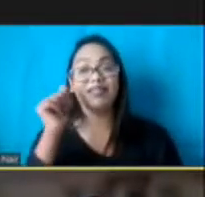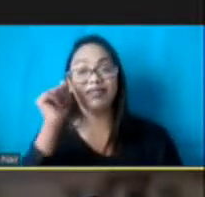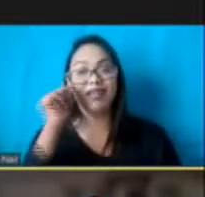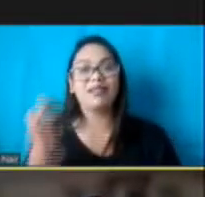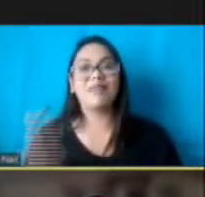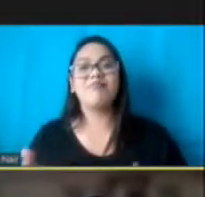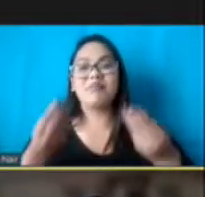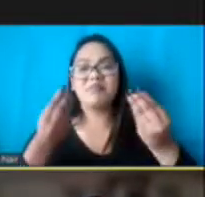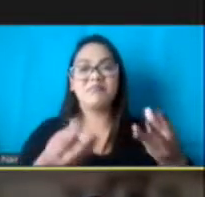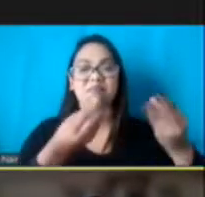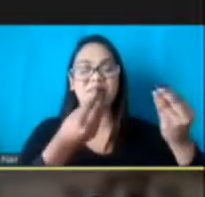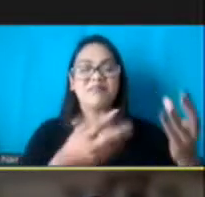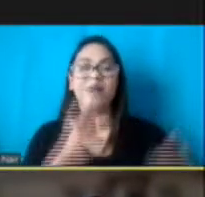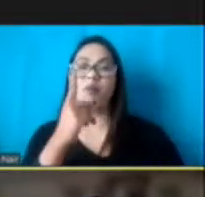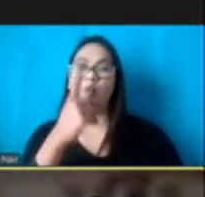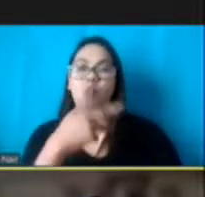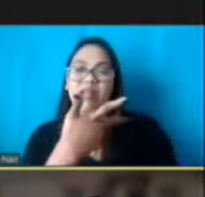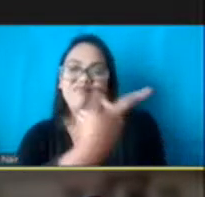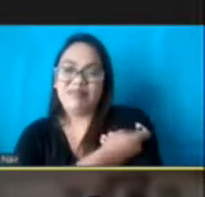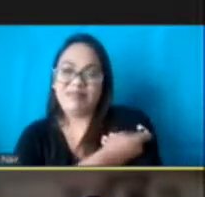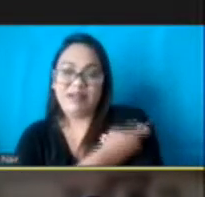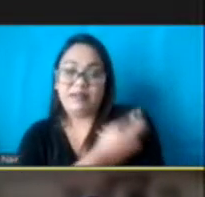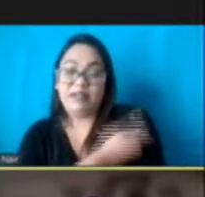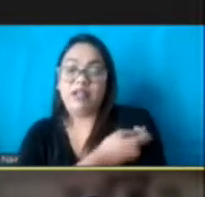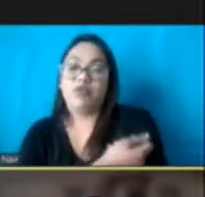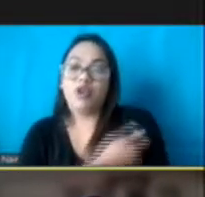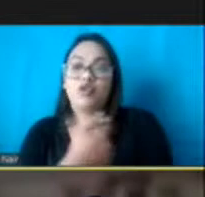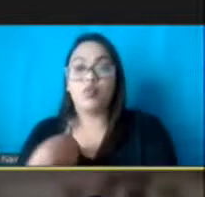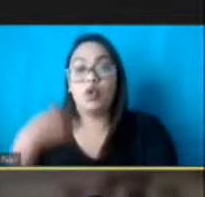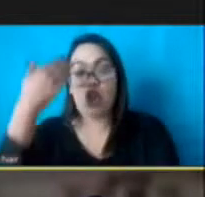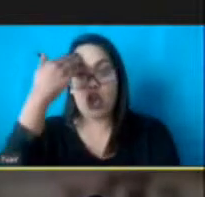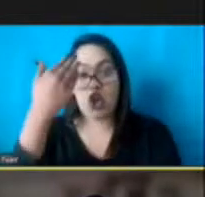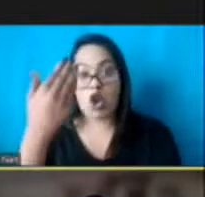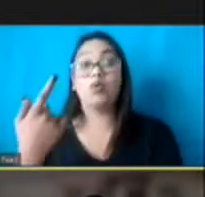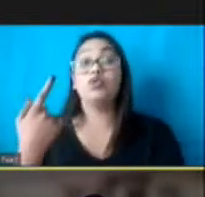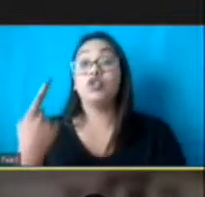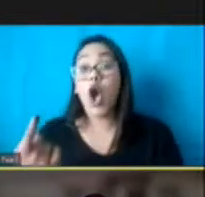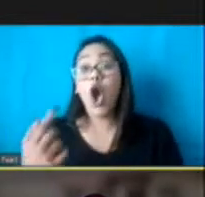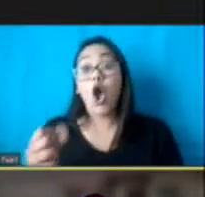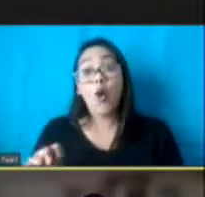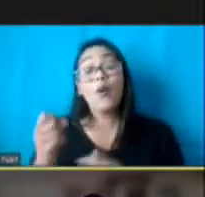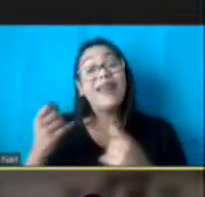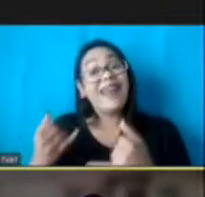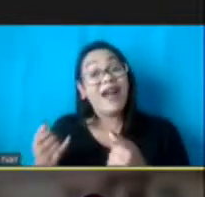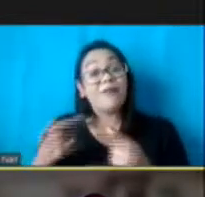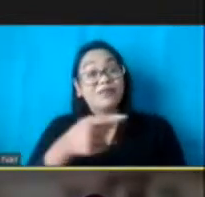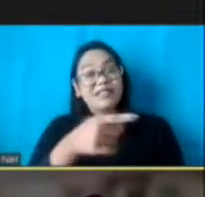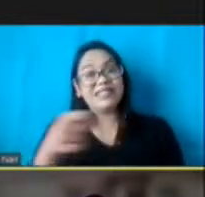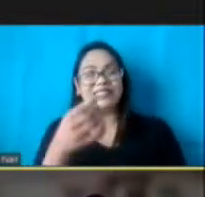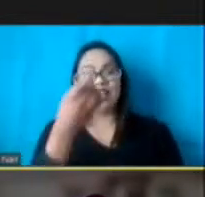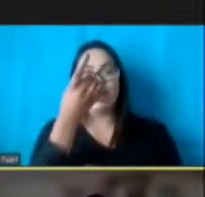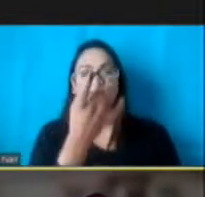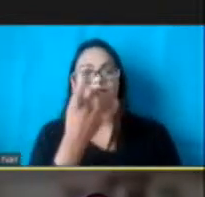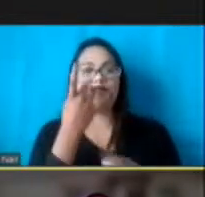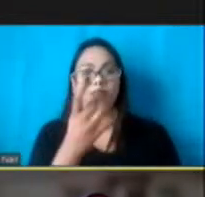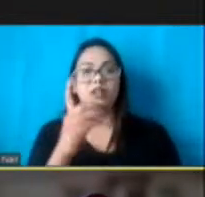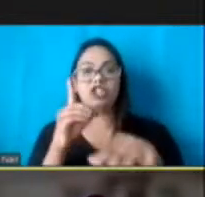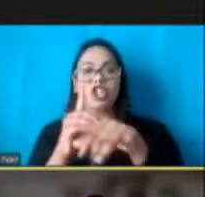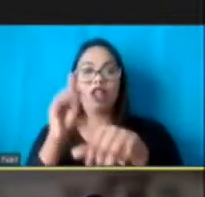has occurred in the midst of level 1 restrictions. So given that, this is some of the data across the